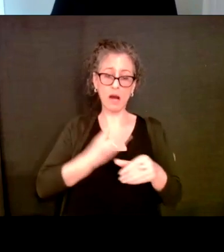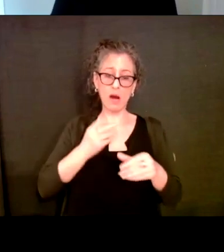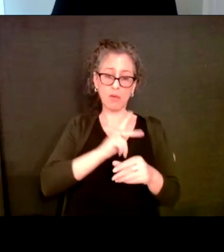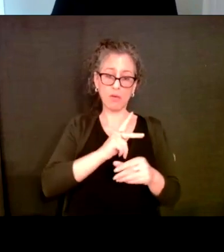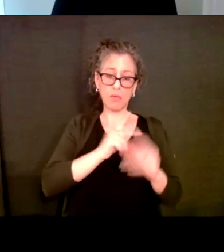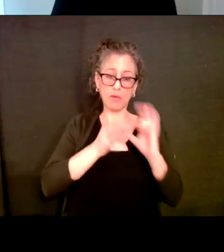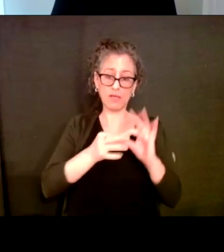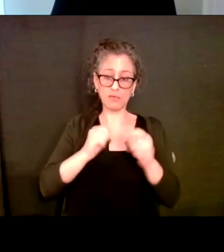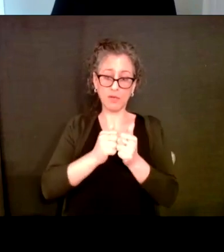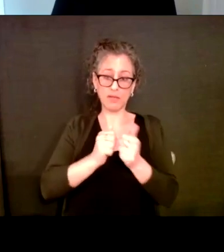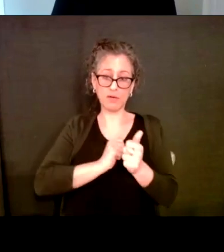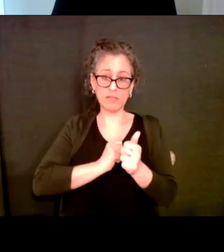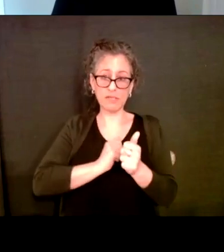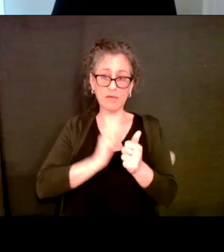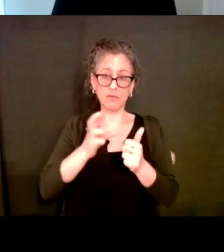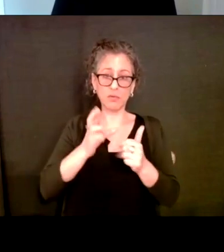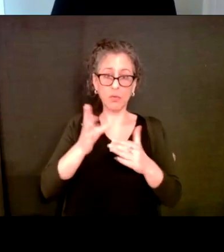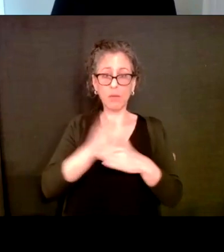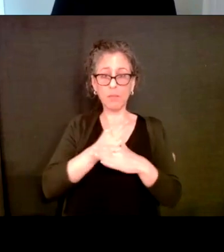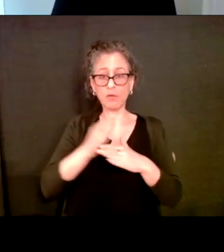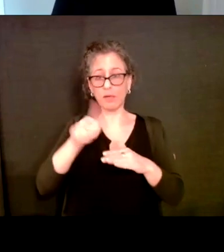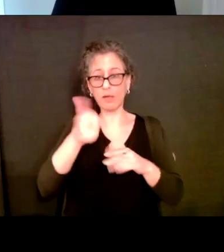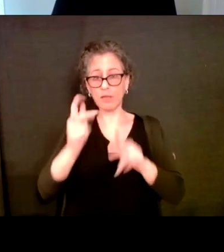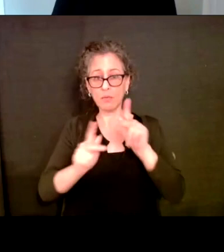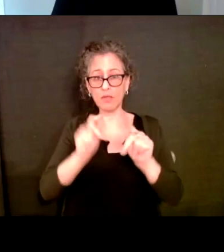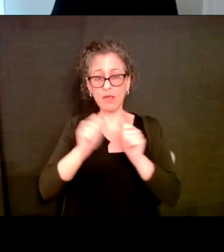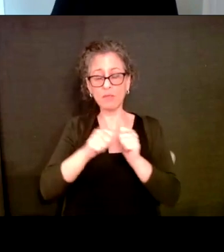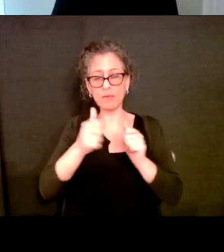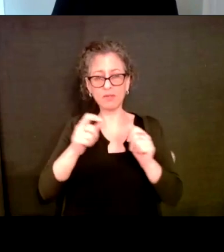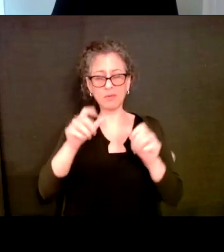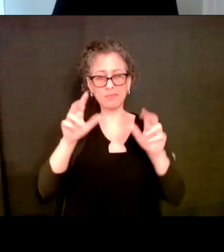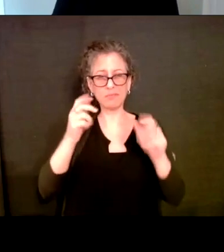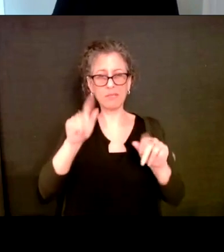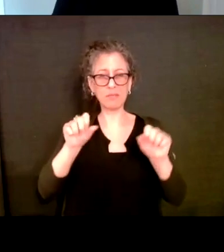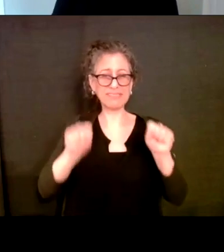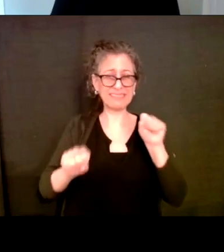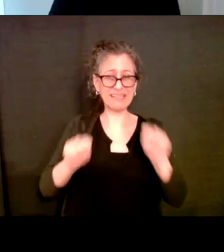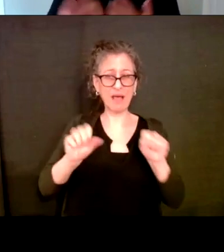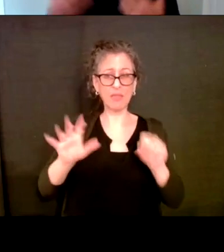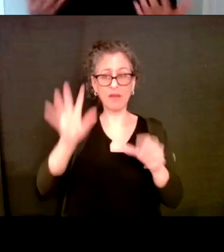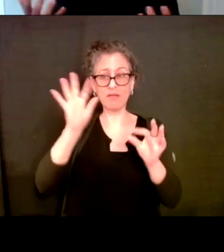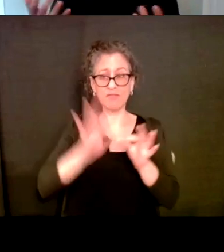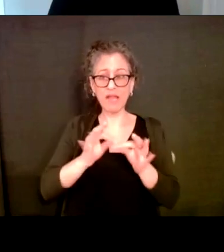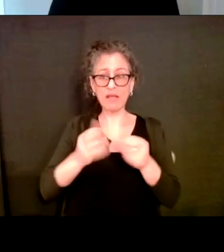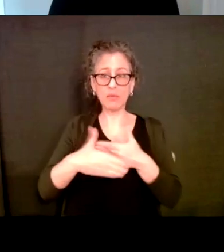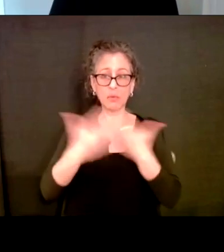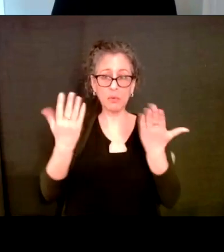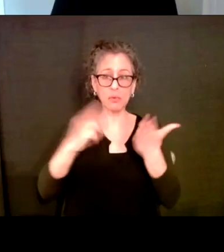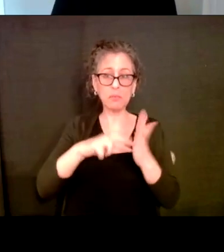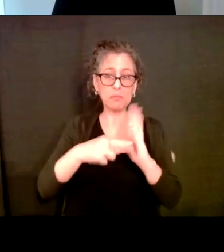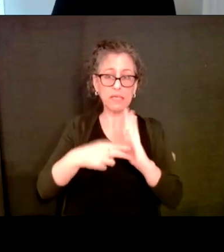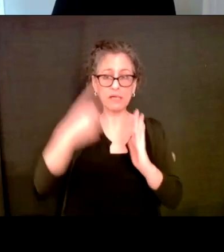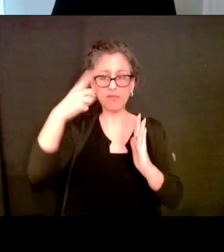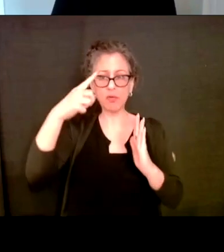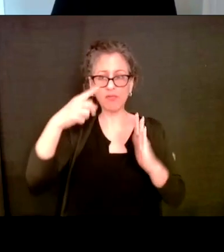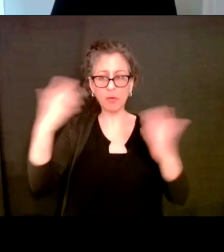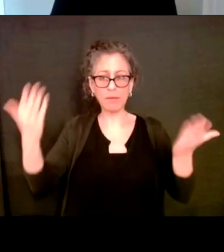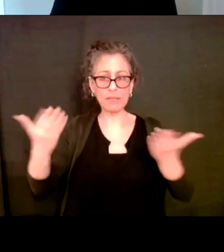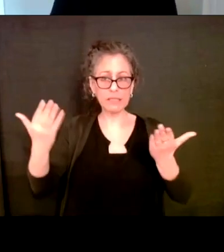on intrapersonal matters. So doubting one's faith, lacking meaning in life. Why am I here? What is my